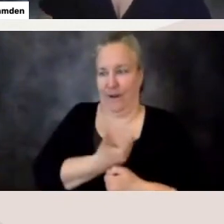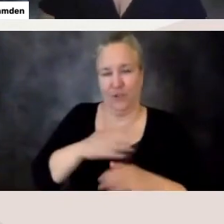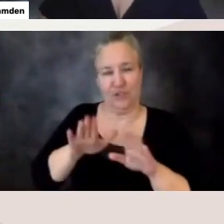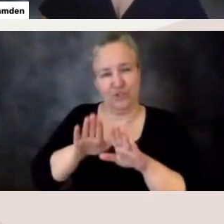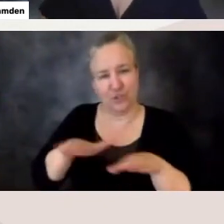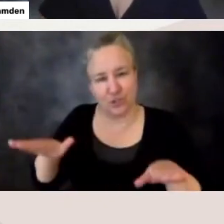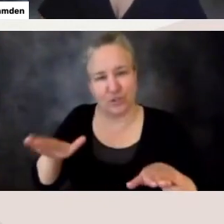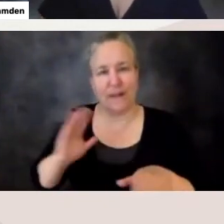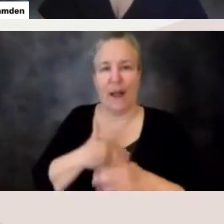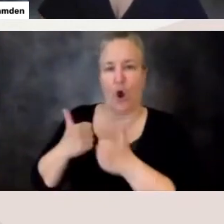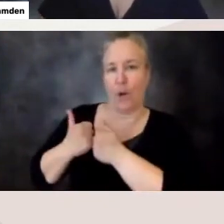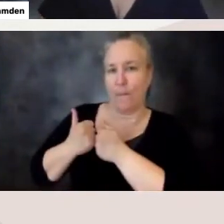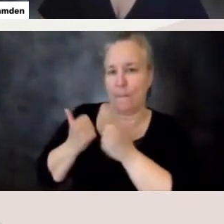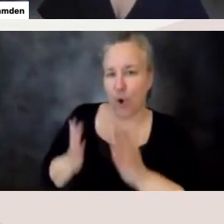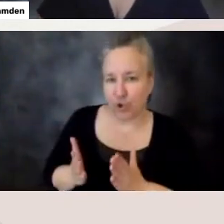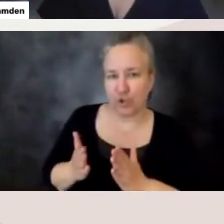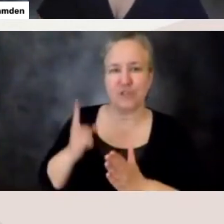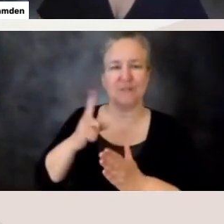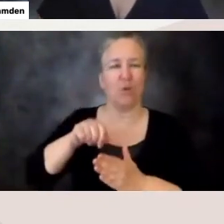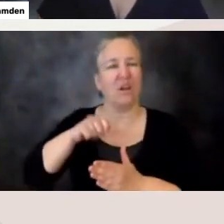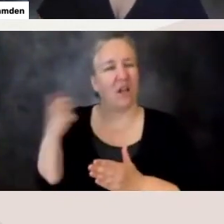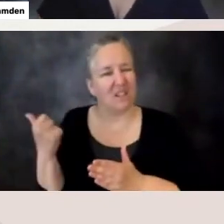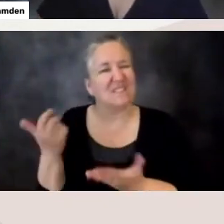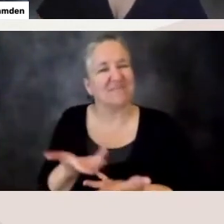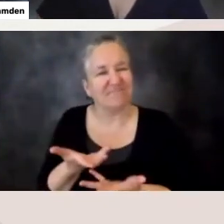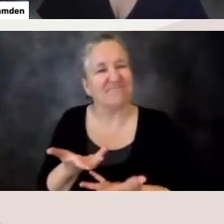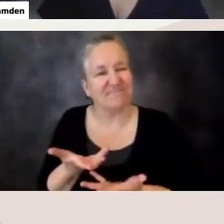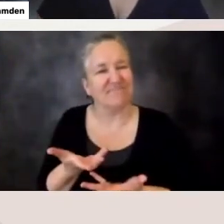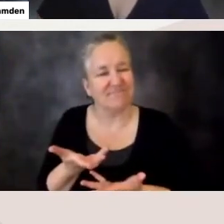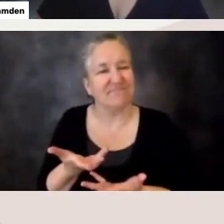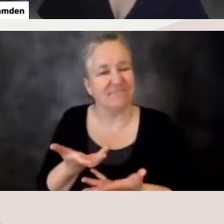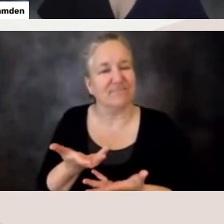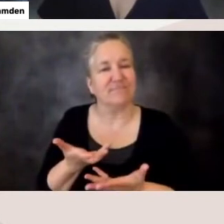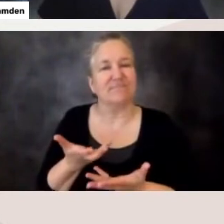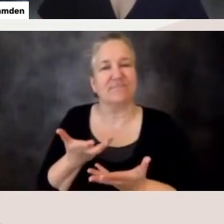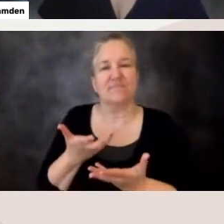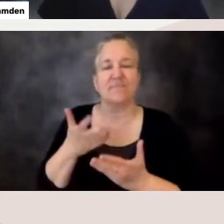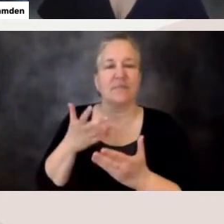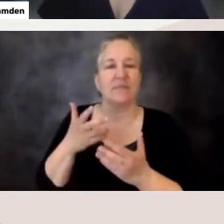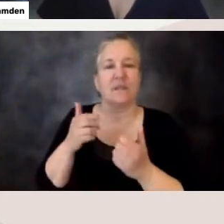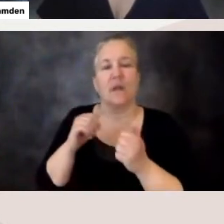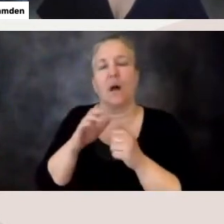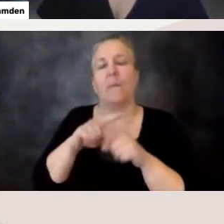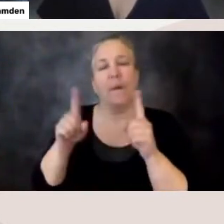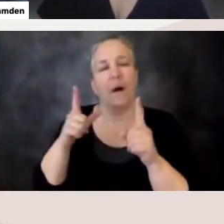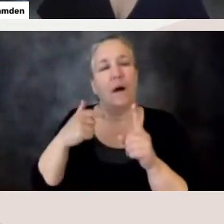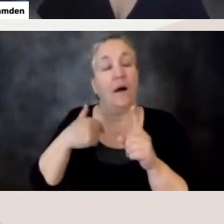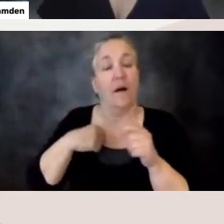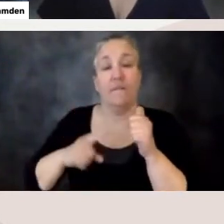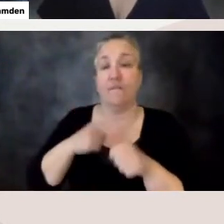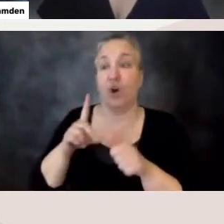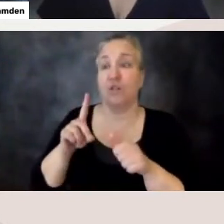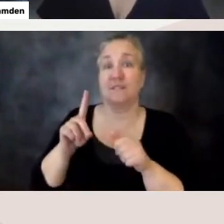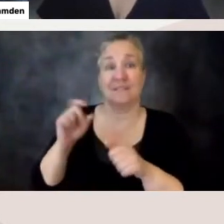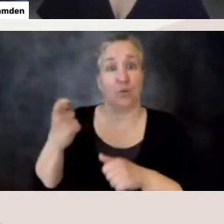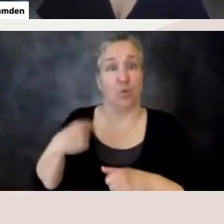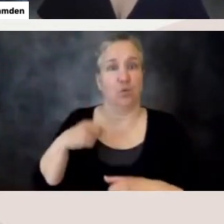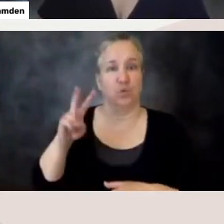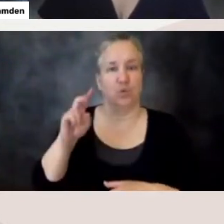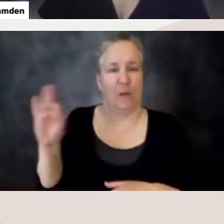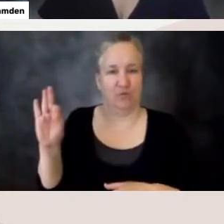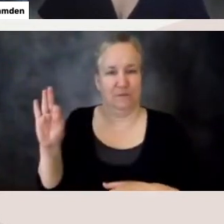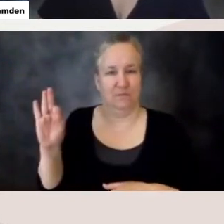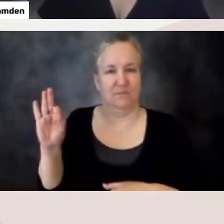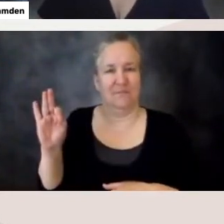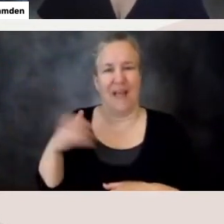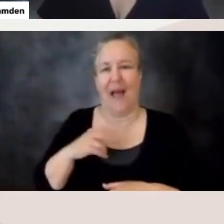our partner or someone else. Like that's what keeps us going forward. And when I was first diagnosed in 2009, my daughters,